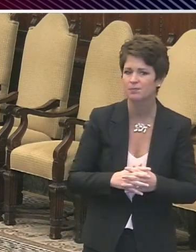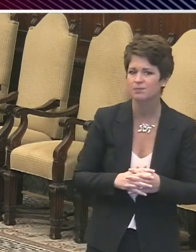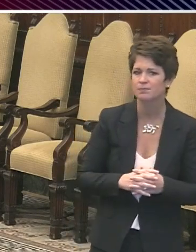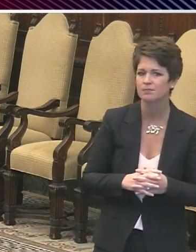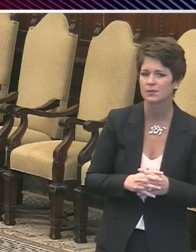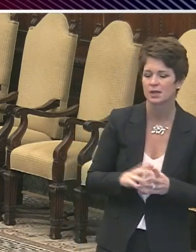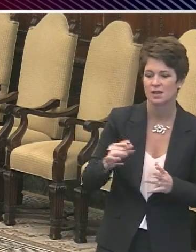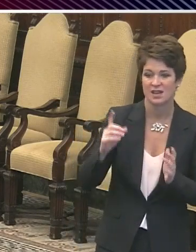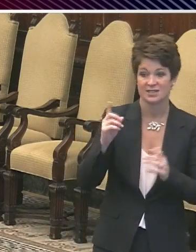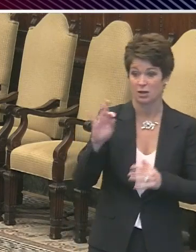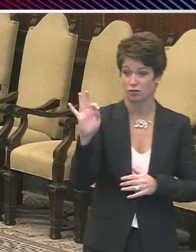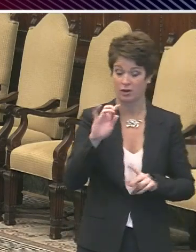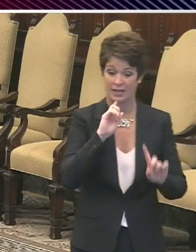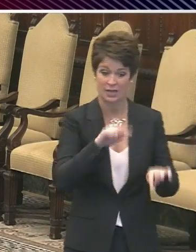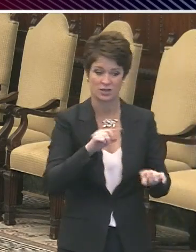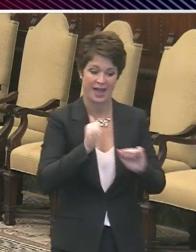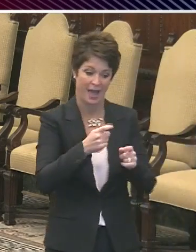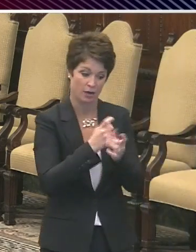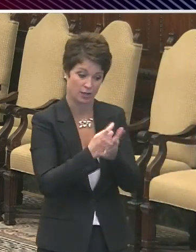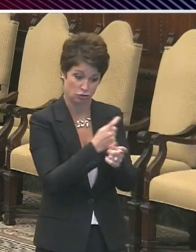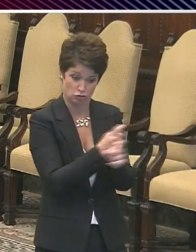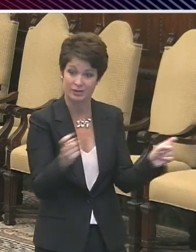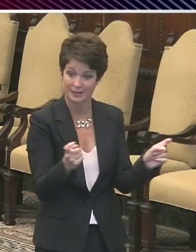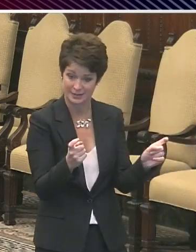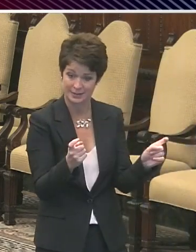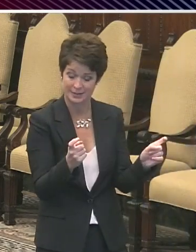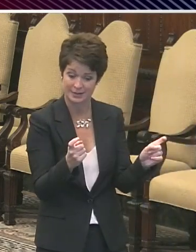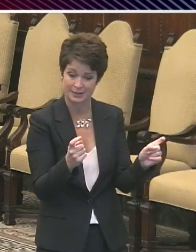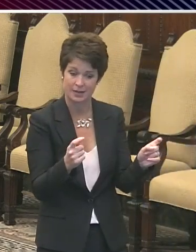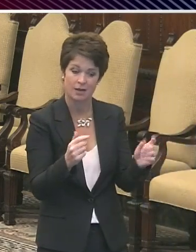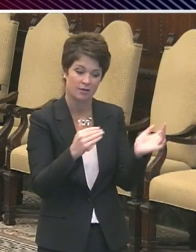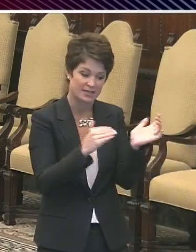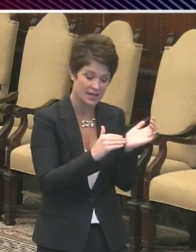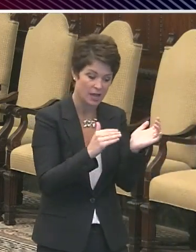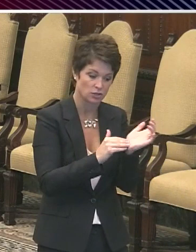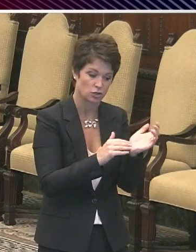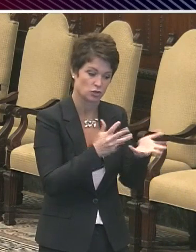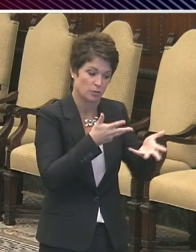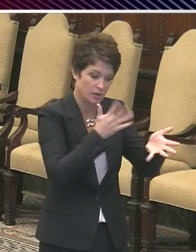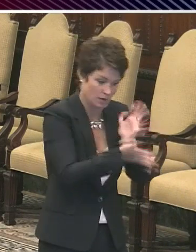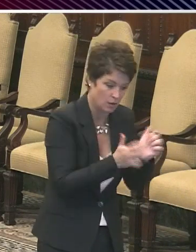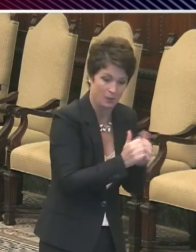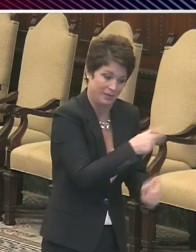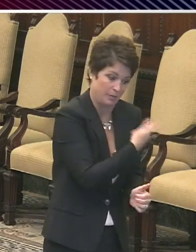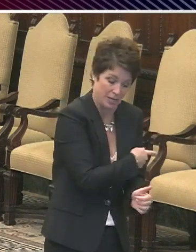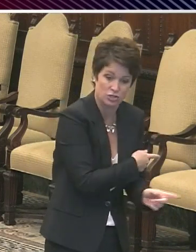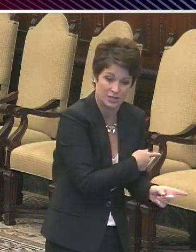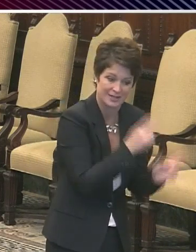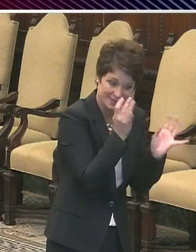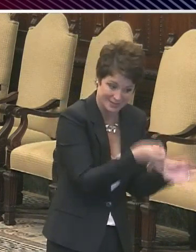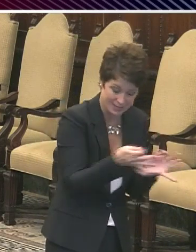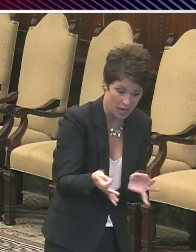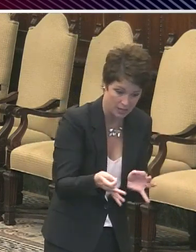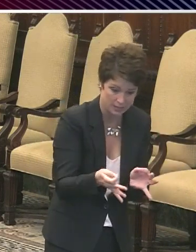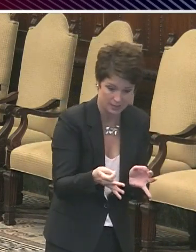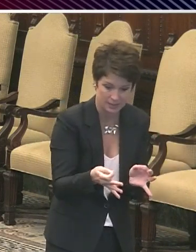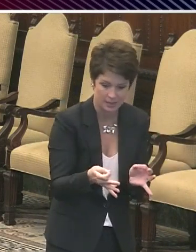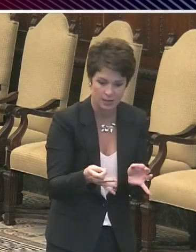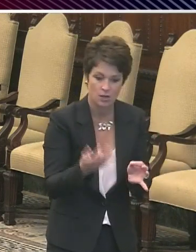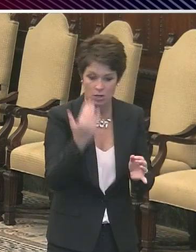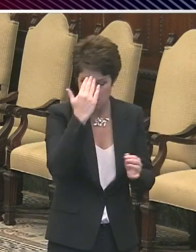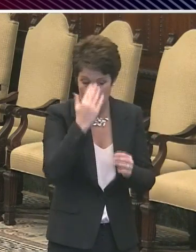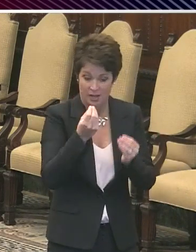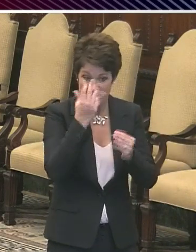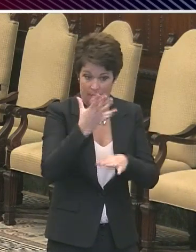The decisions about how to treat an individual patient are made by the doctors at the bedside. They're not made by us. I'm guessing that given the